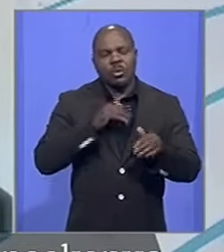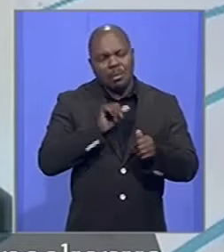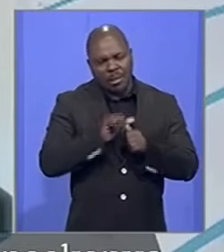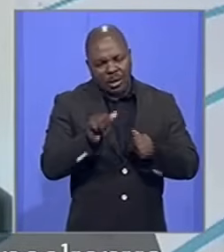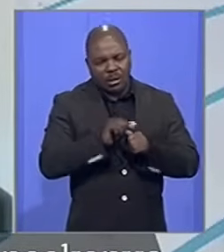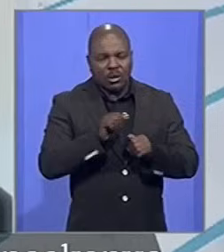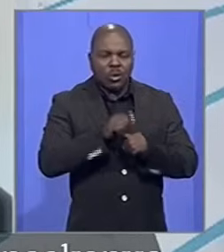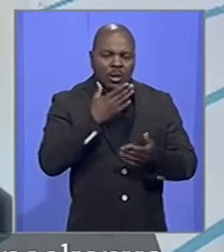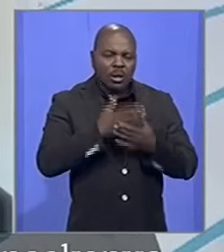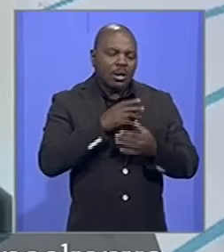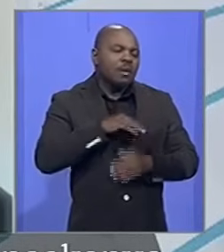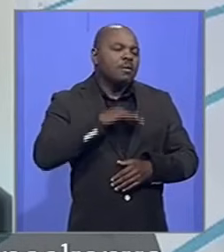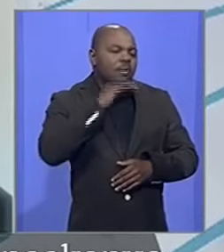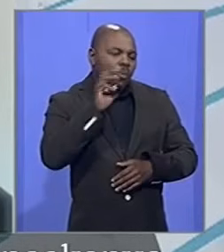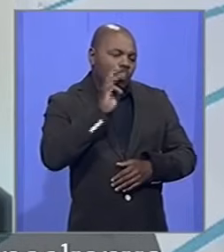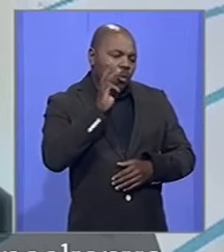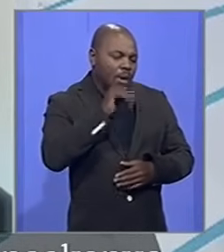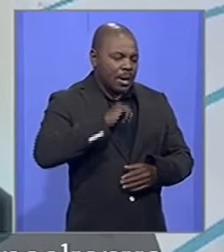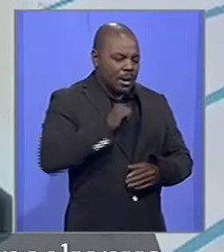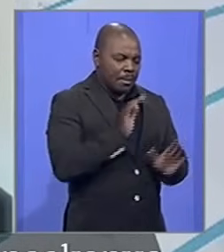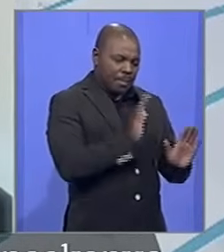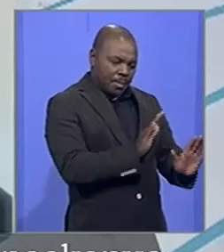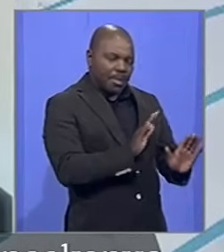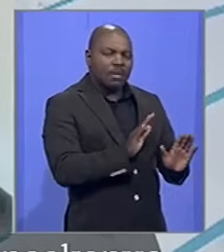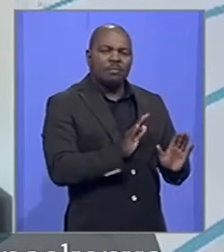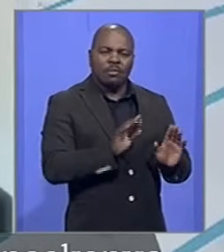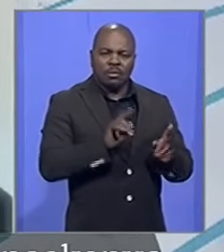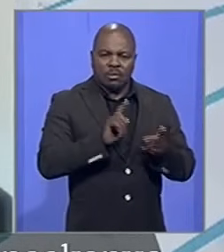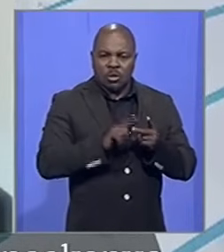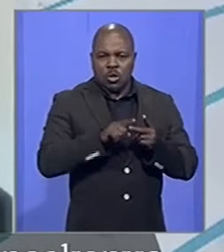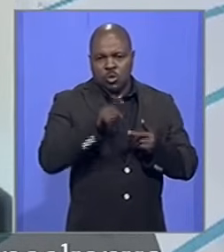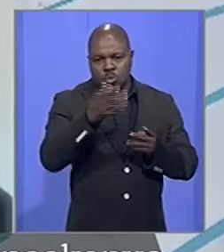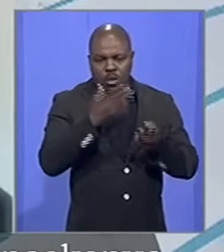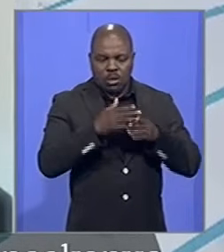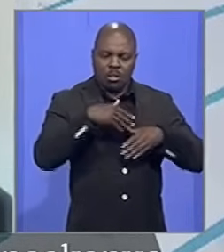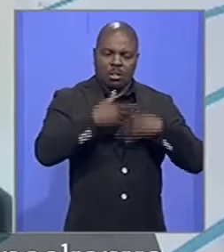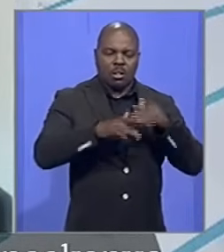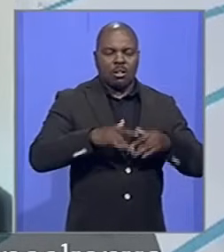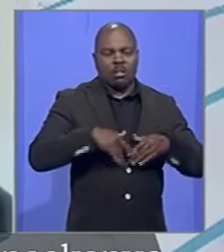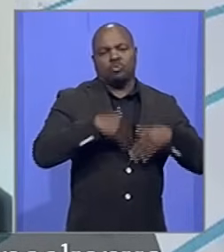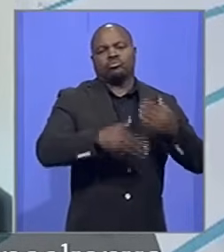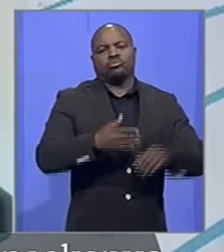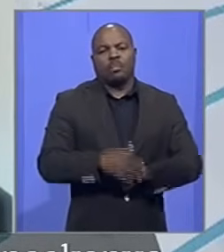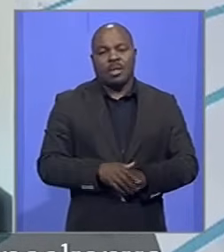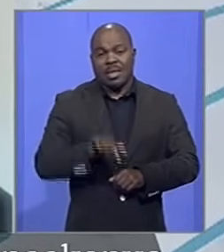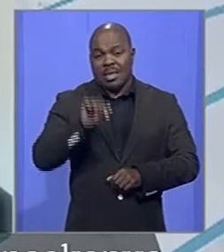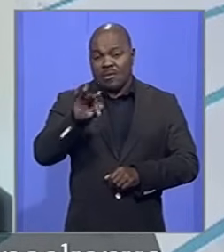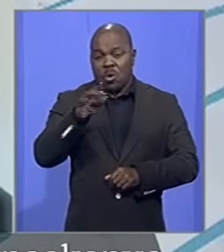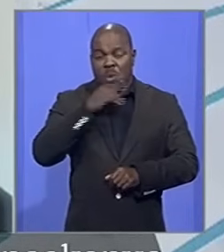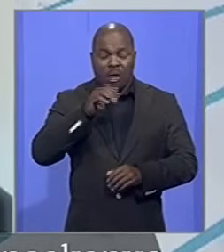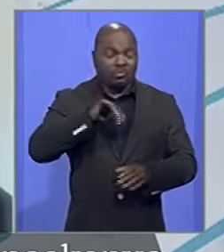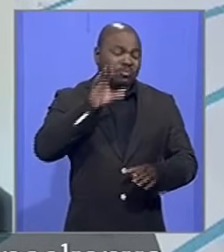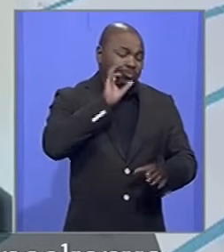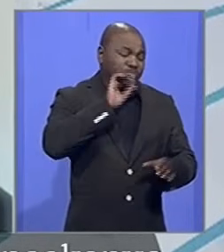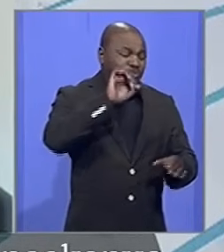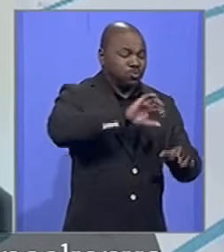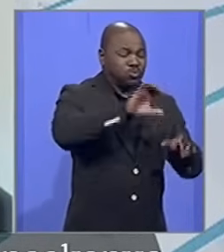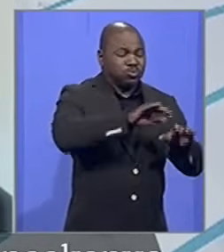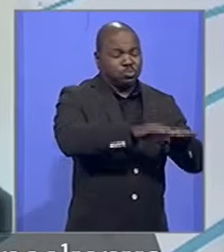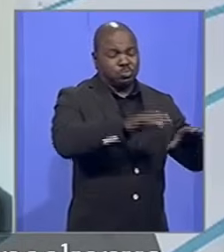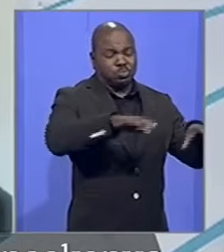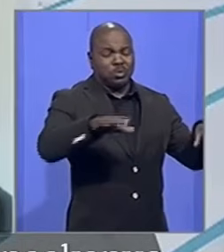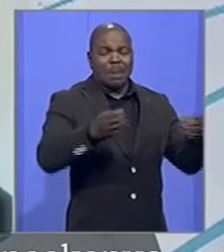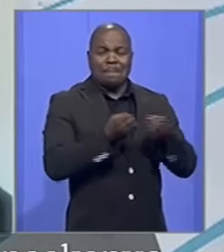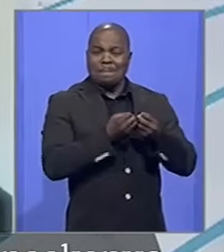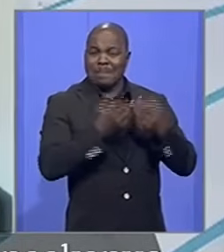and keep enough water, reasonable enough water for you to sustain you. Because remember, if we start stockpiling all of us, we